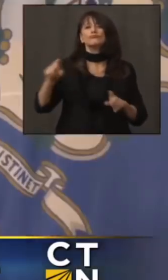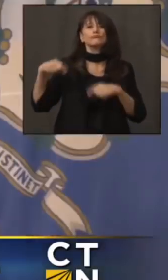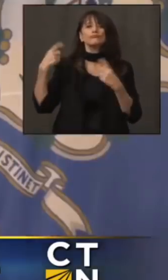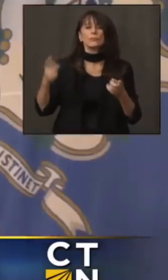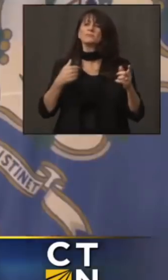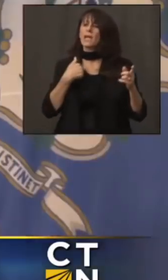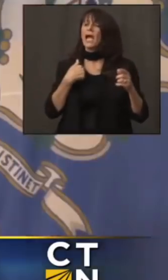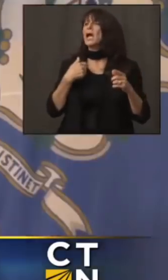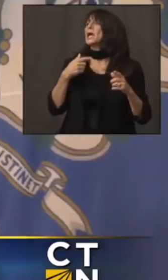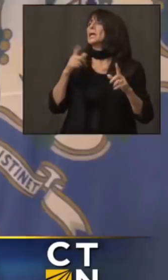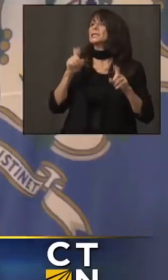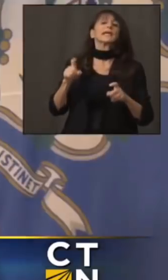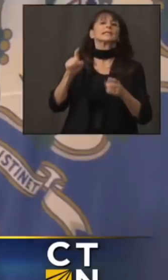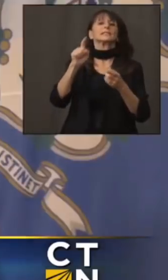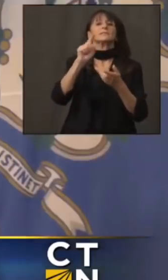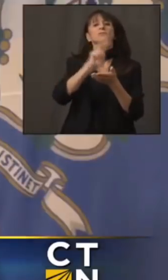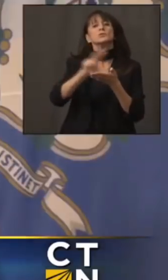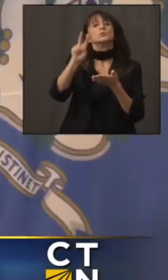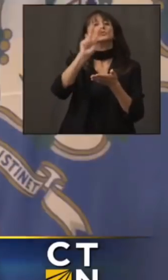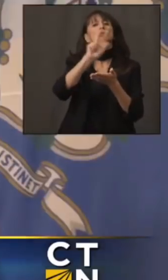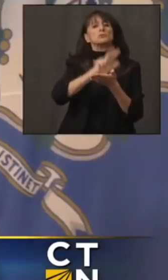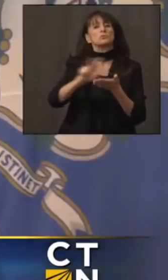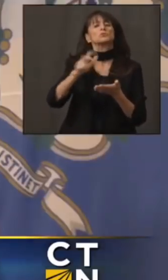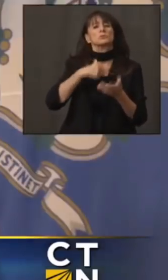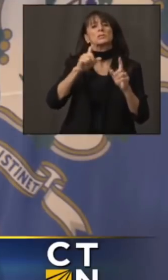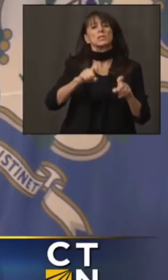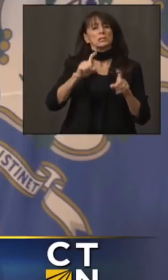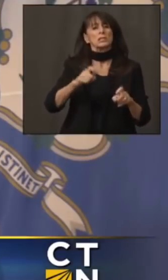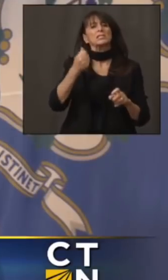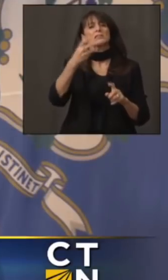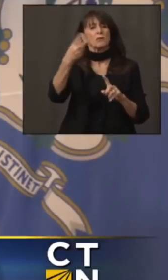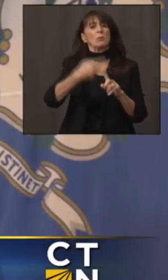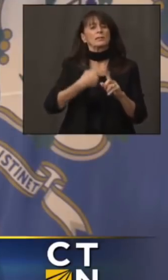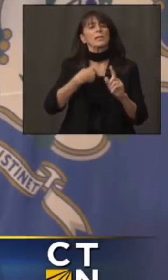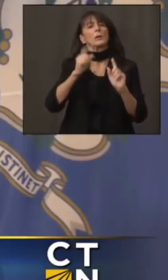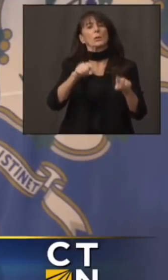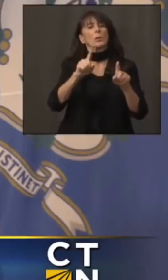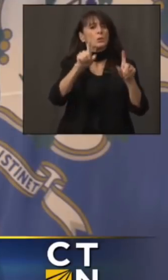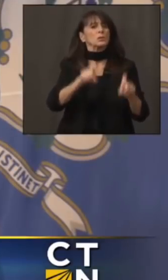been getting tested every 2 to 3 weeks for some months now.